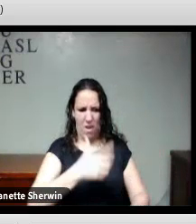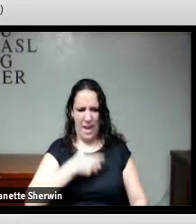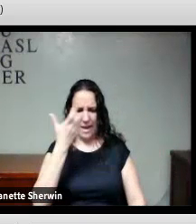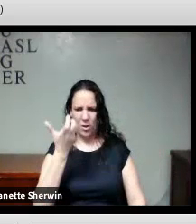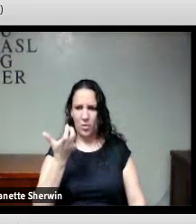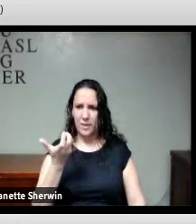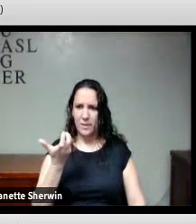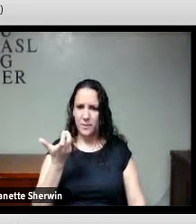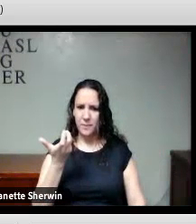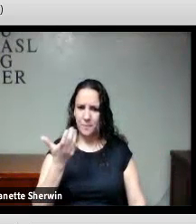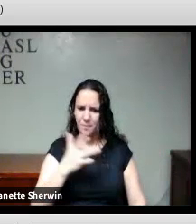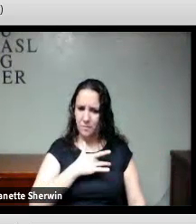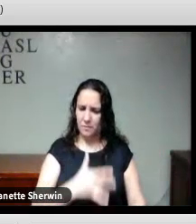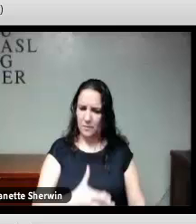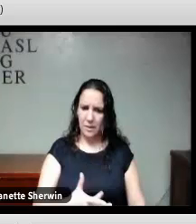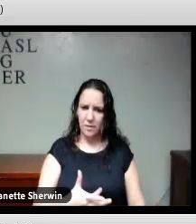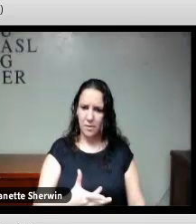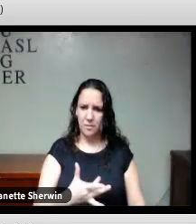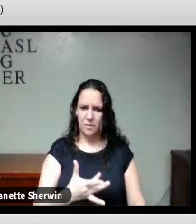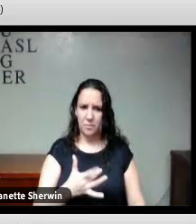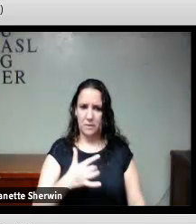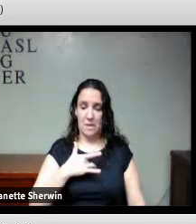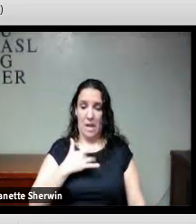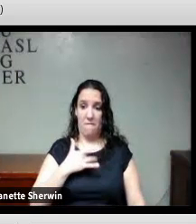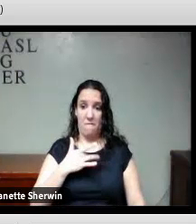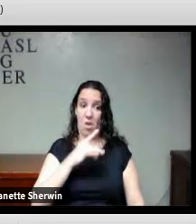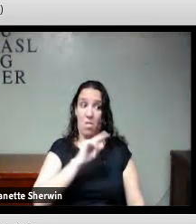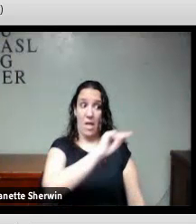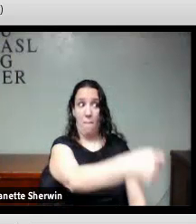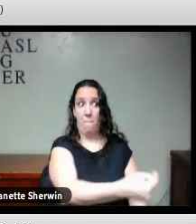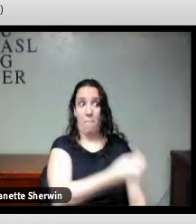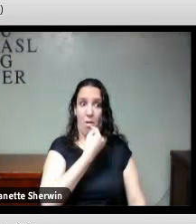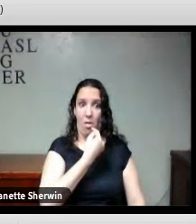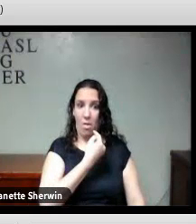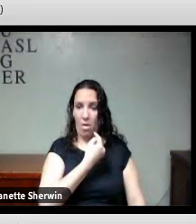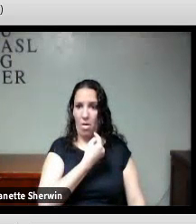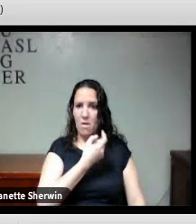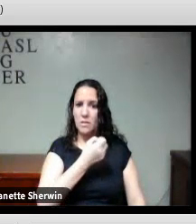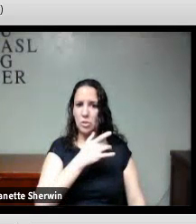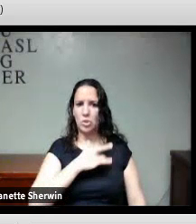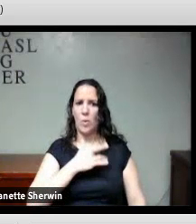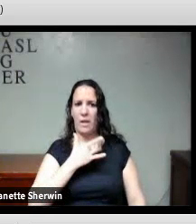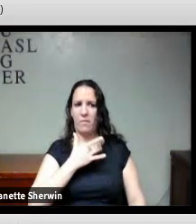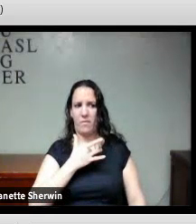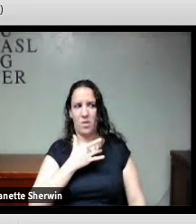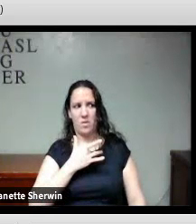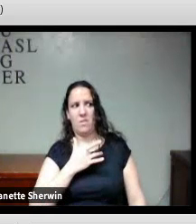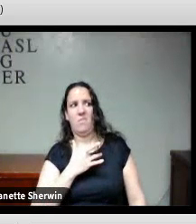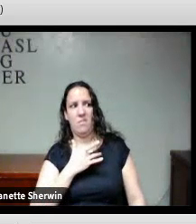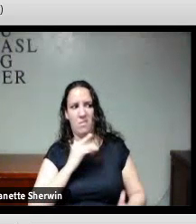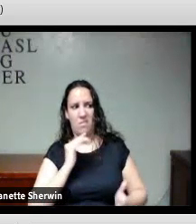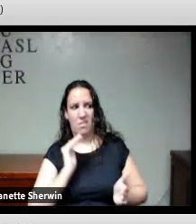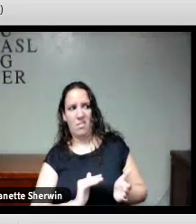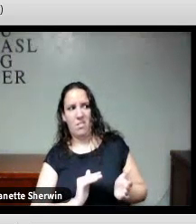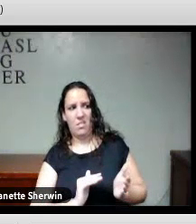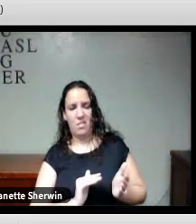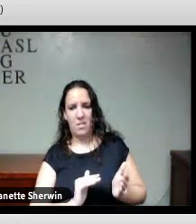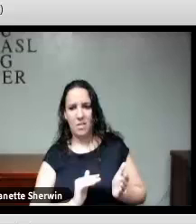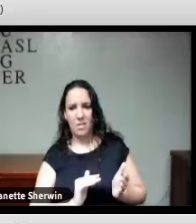usually for me, it's because I feel like they are personally attacking me and they're making me feel less than. I had